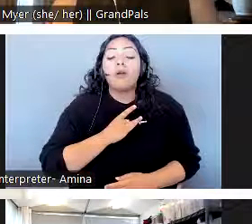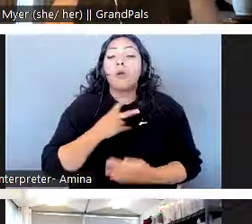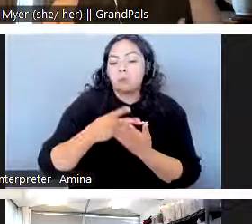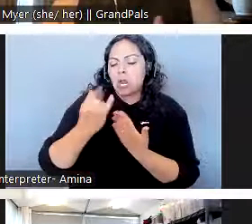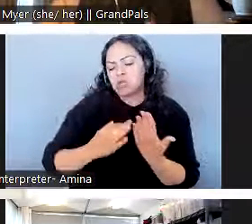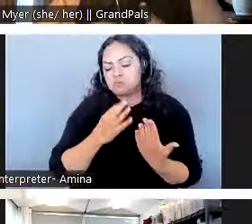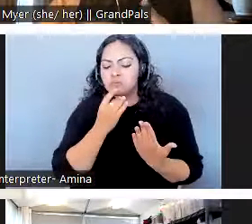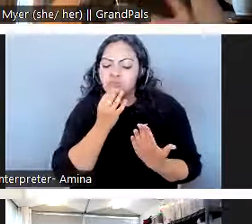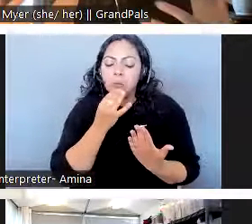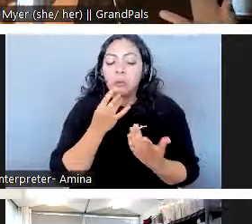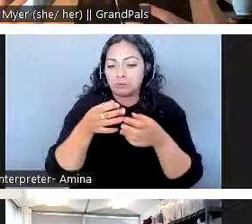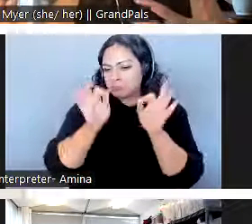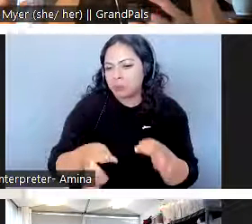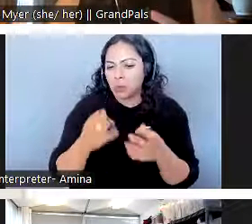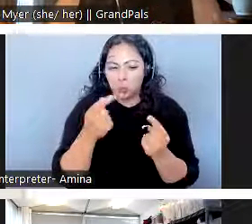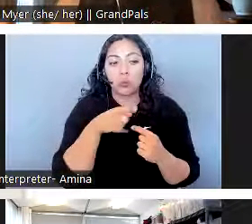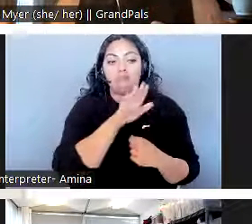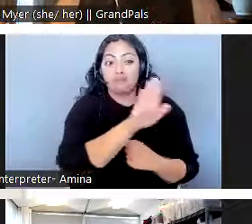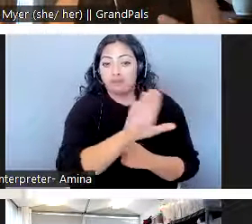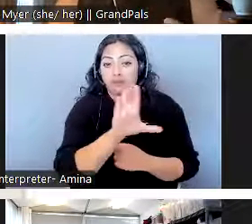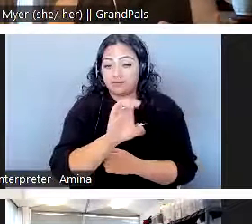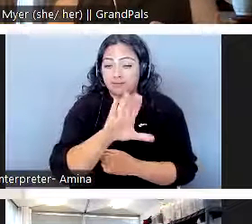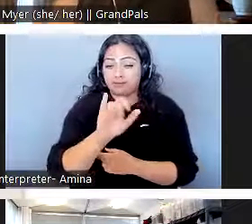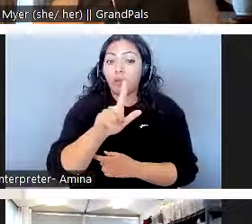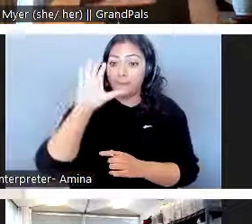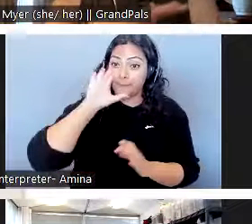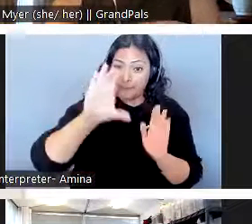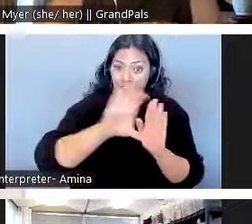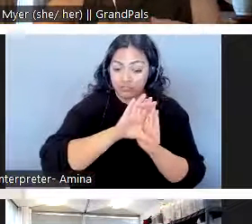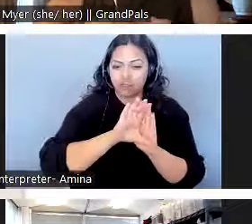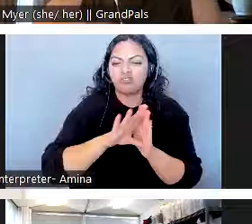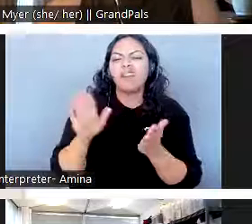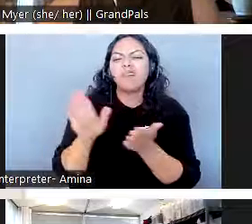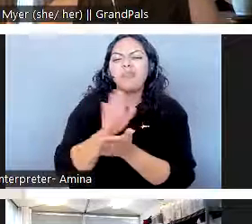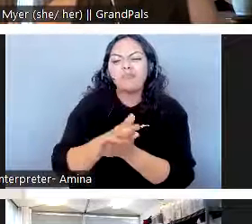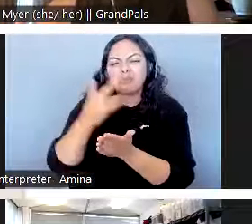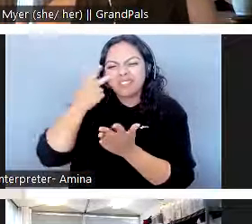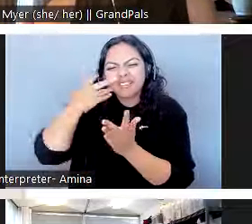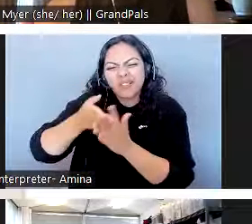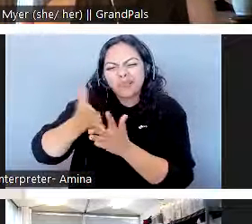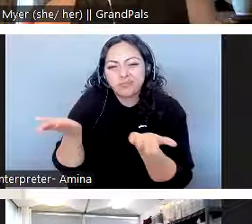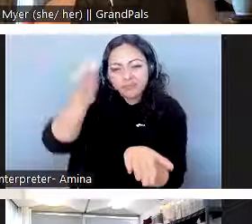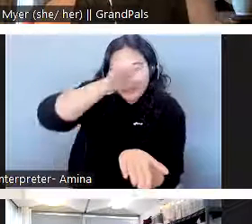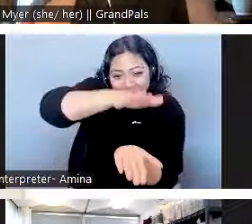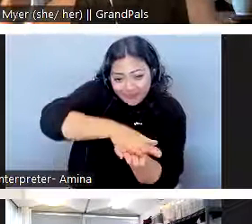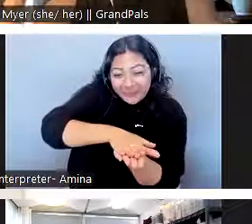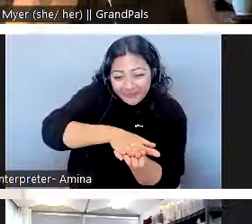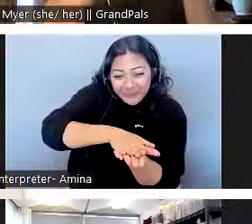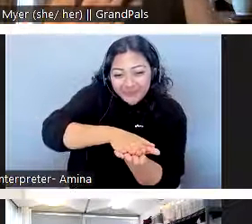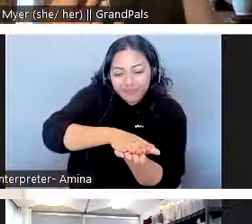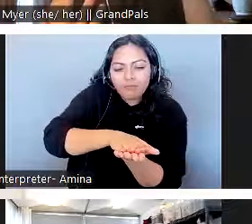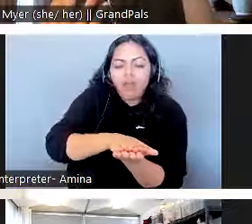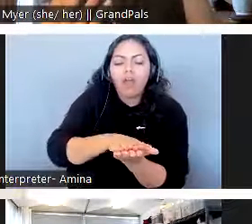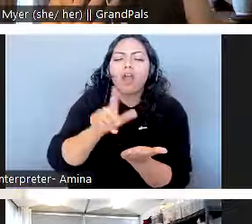decided to take a photograph, an image of Cecil, and put transparency paper over top of